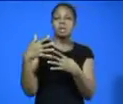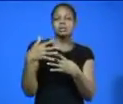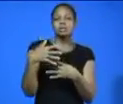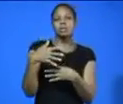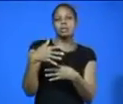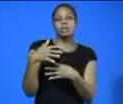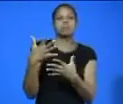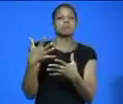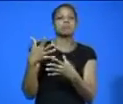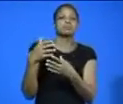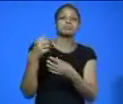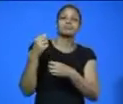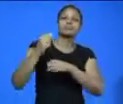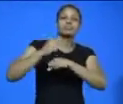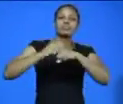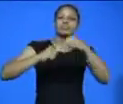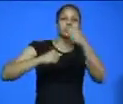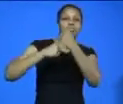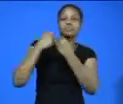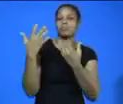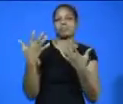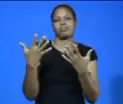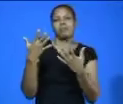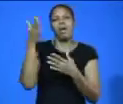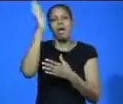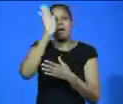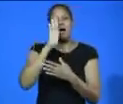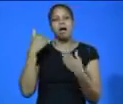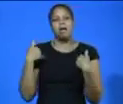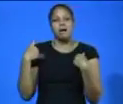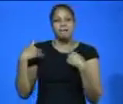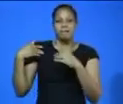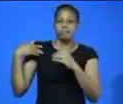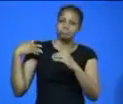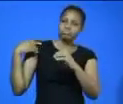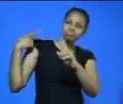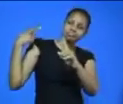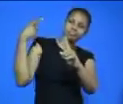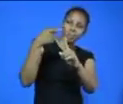God has a purpose for your life. I'm going to say it again.